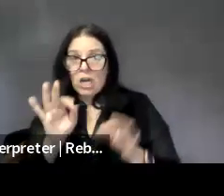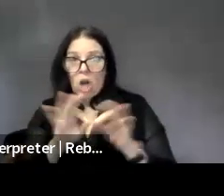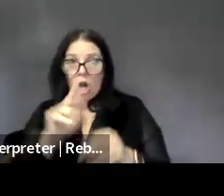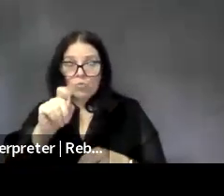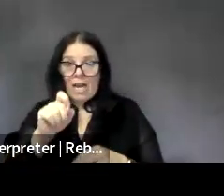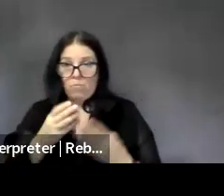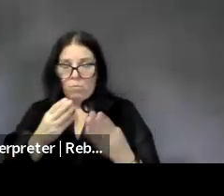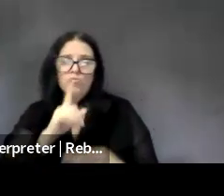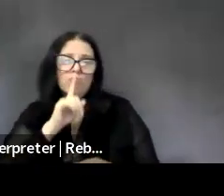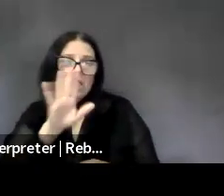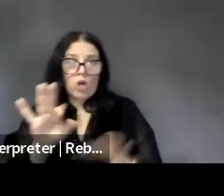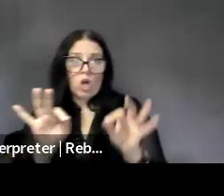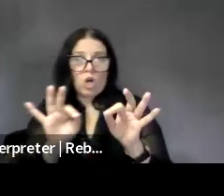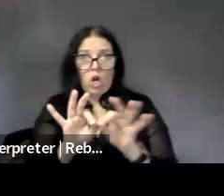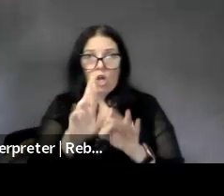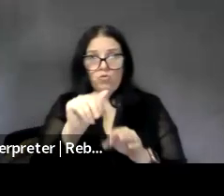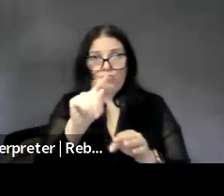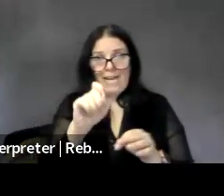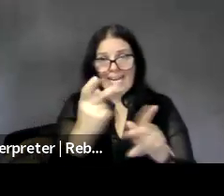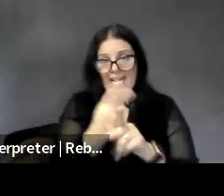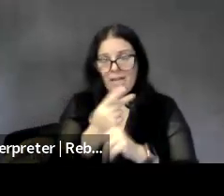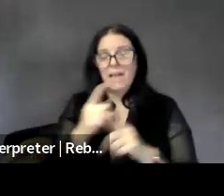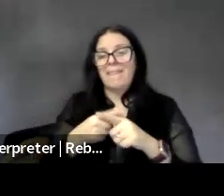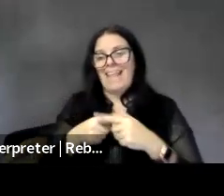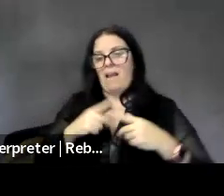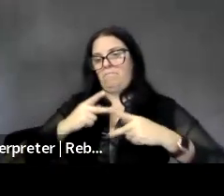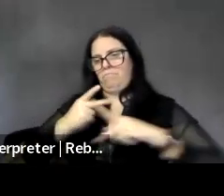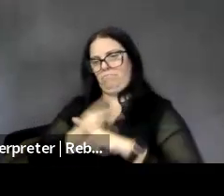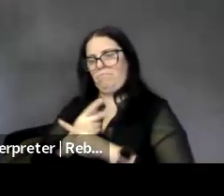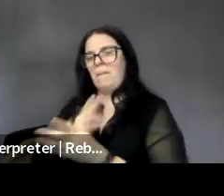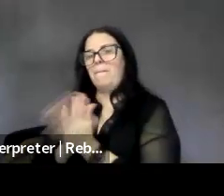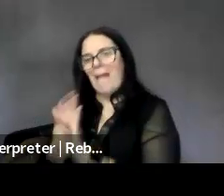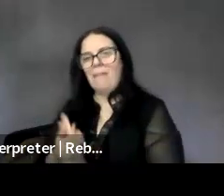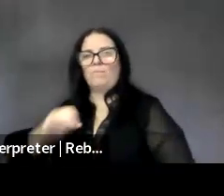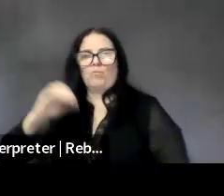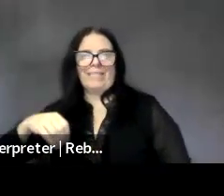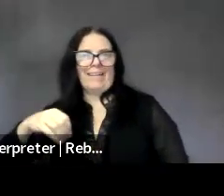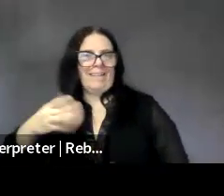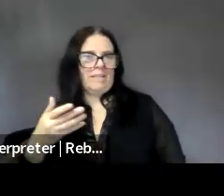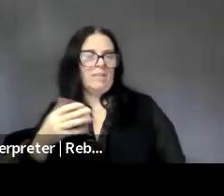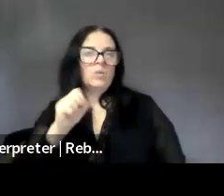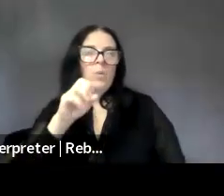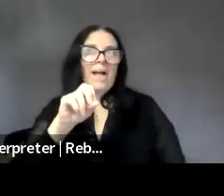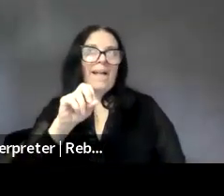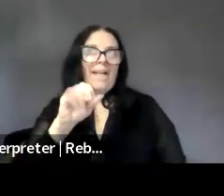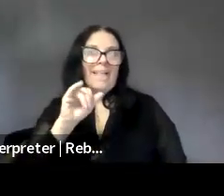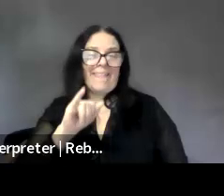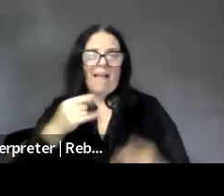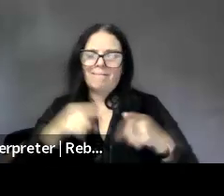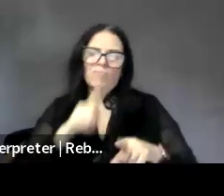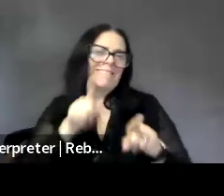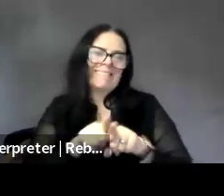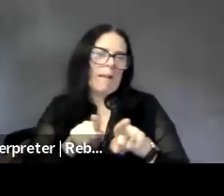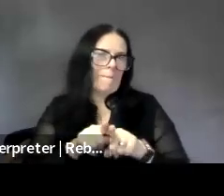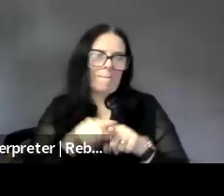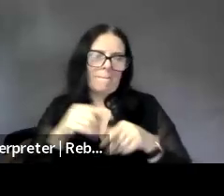Then you do the calculation to make it into a percentage. So it's the very same thing. It is